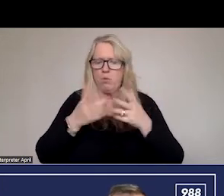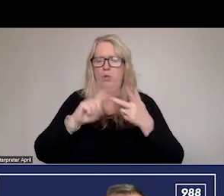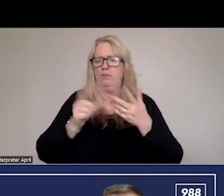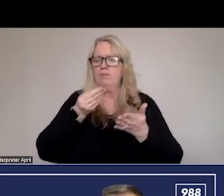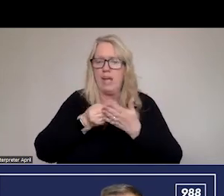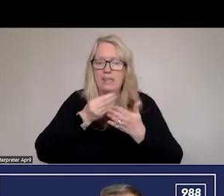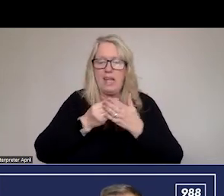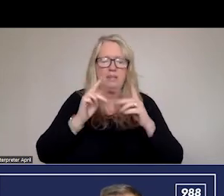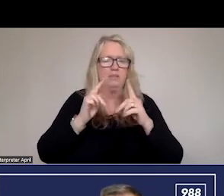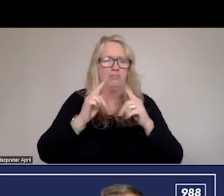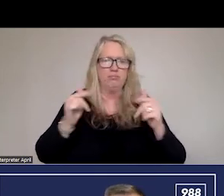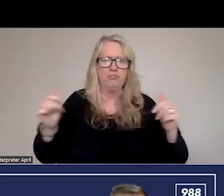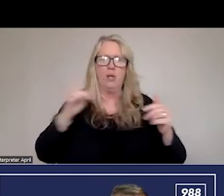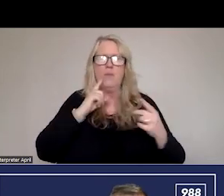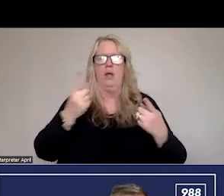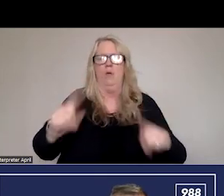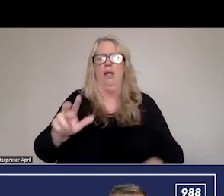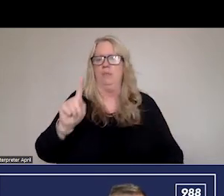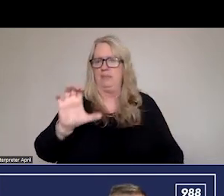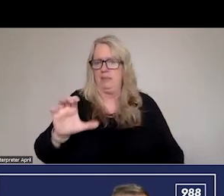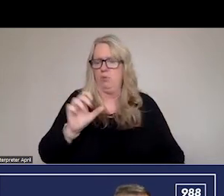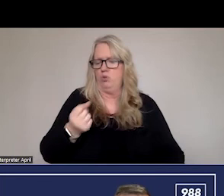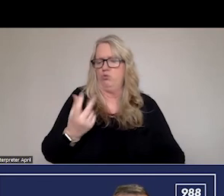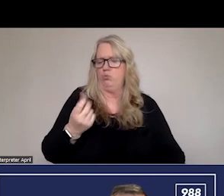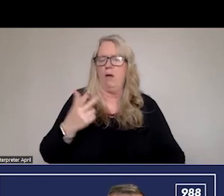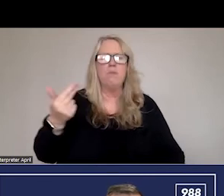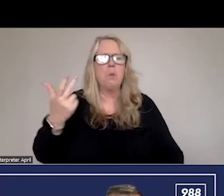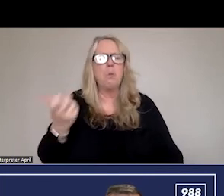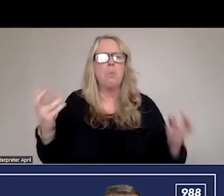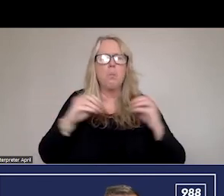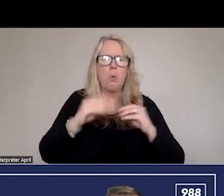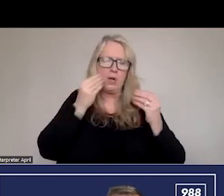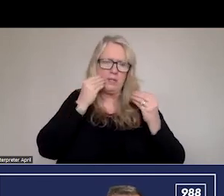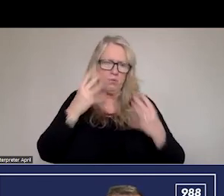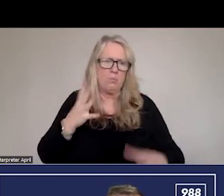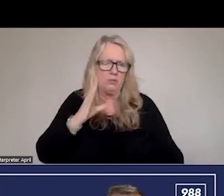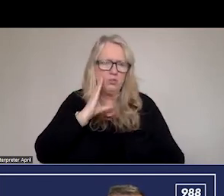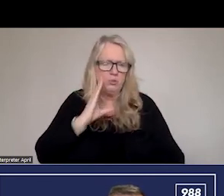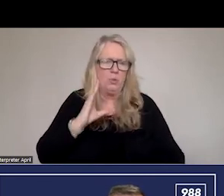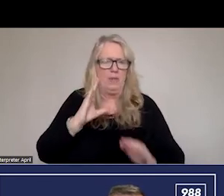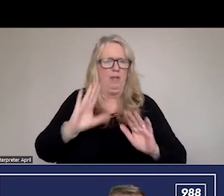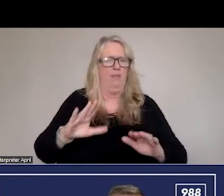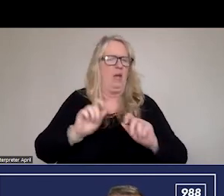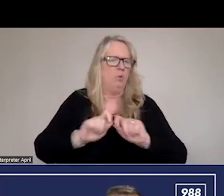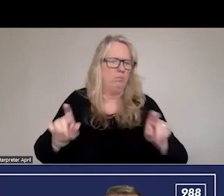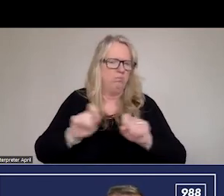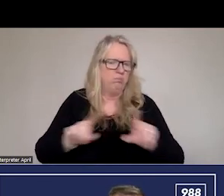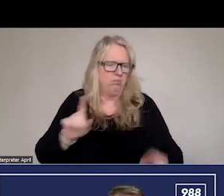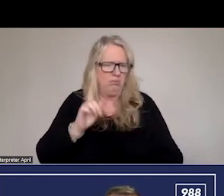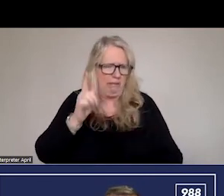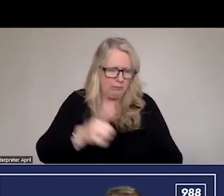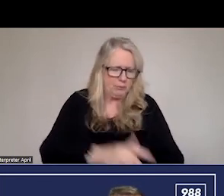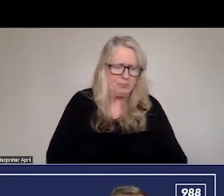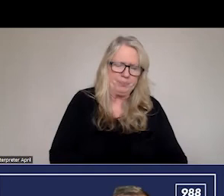That convening will happen December 12th, 13th, and there will be some more information and invitations going out about that. And